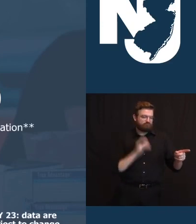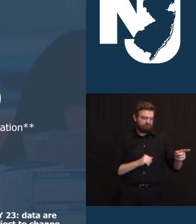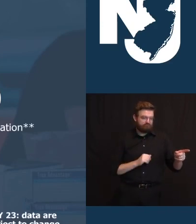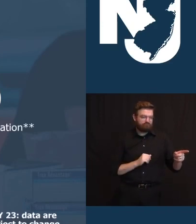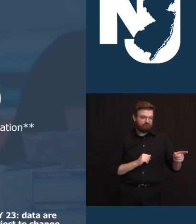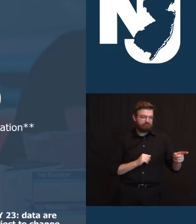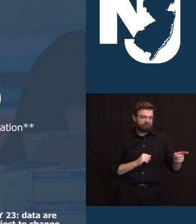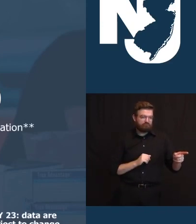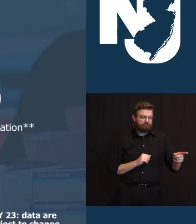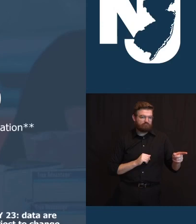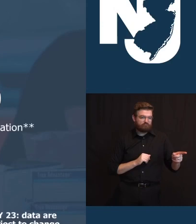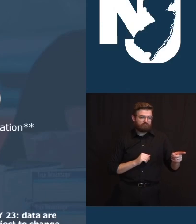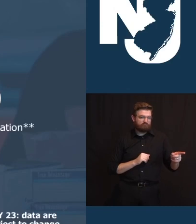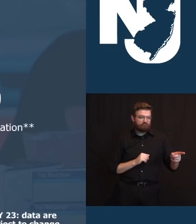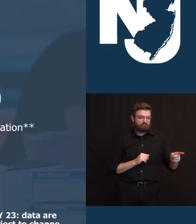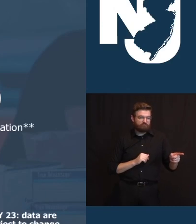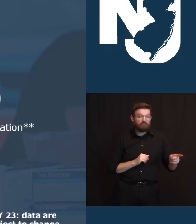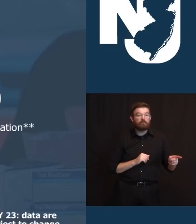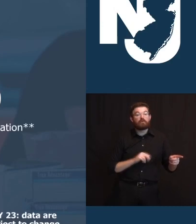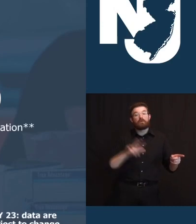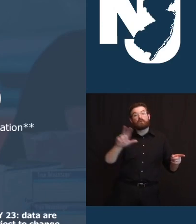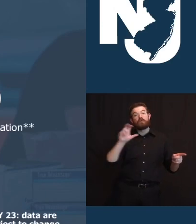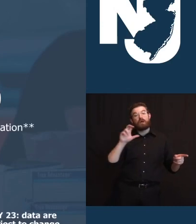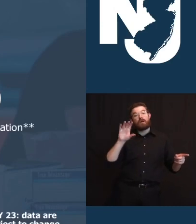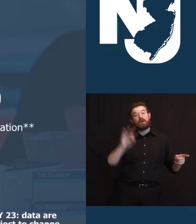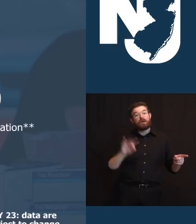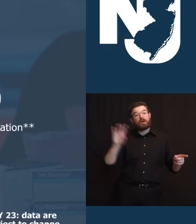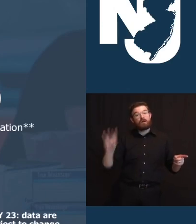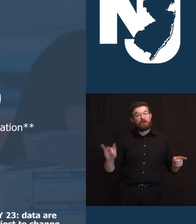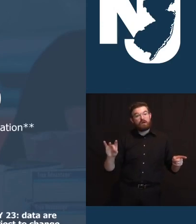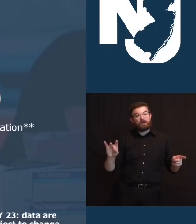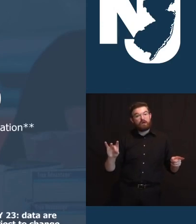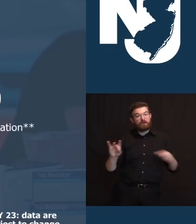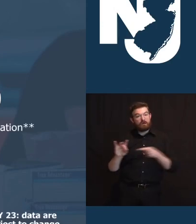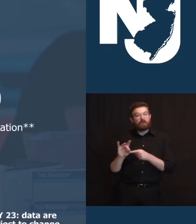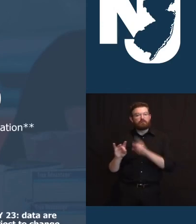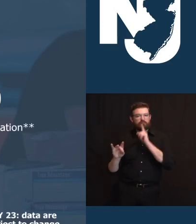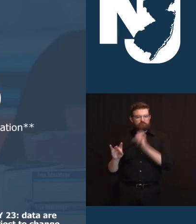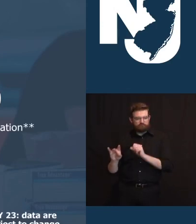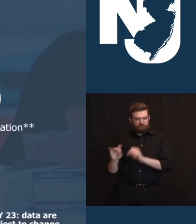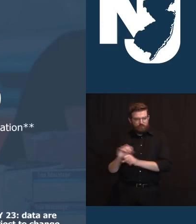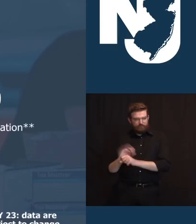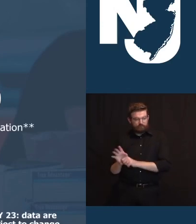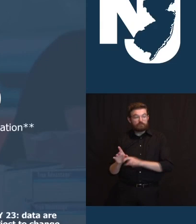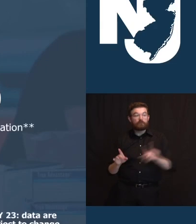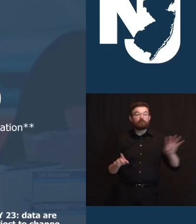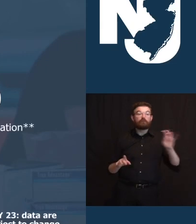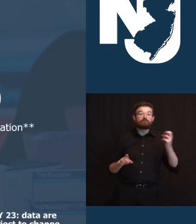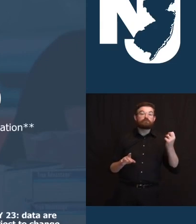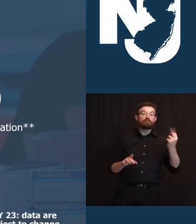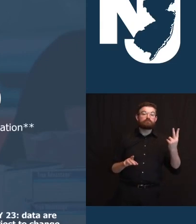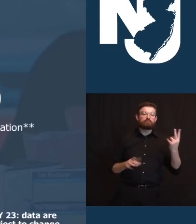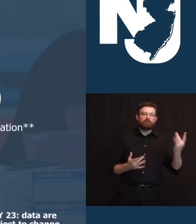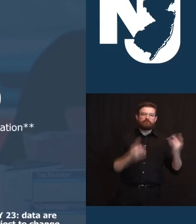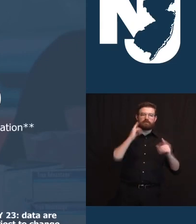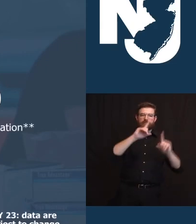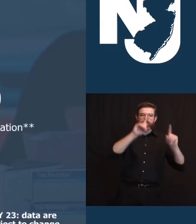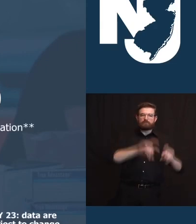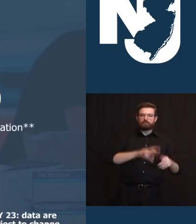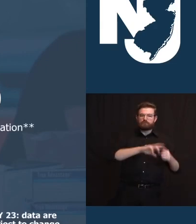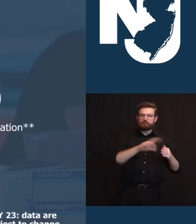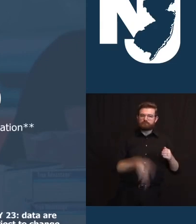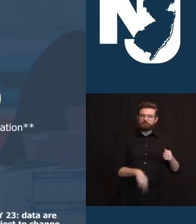listed as persons under investigation pending the receipt of test results, for a total of 800 total